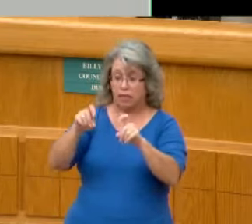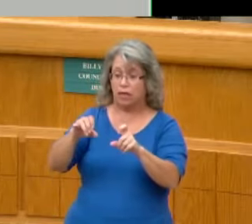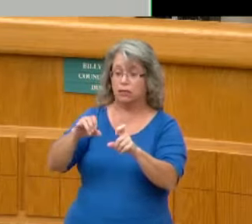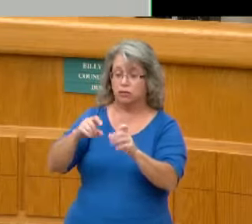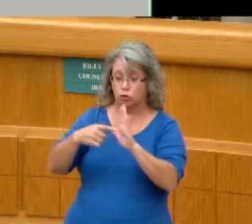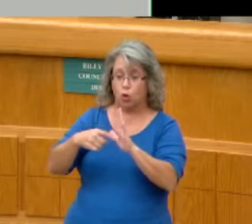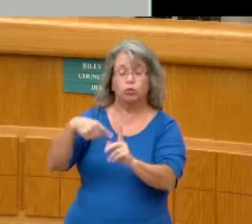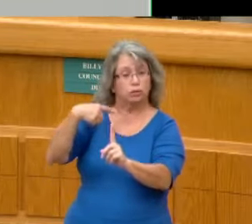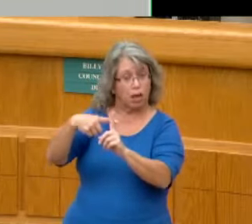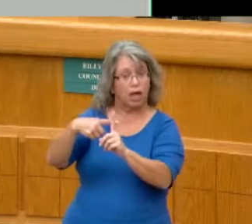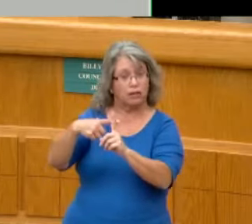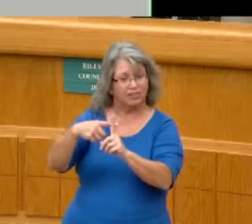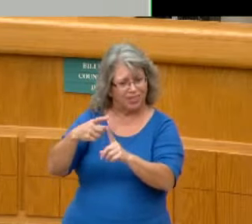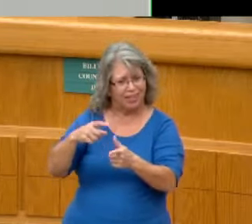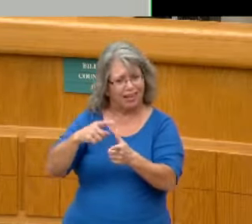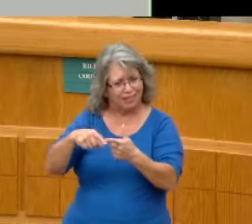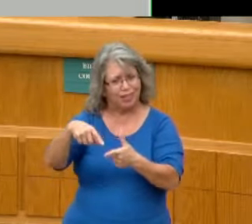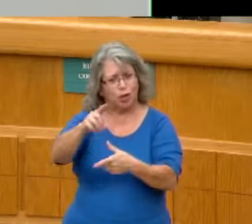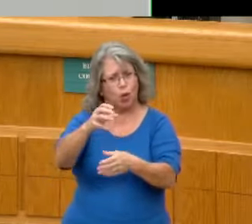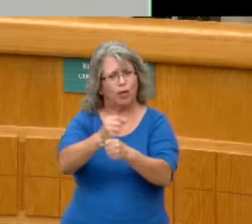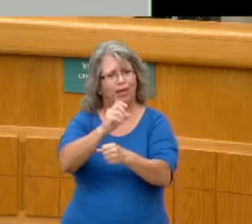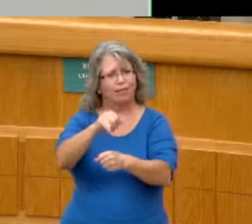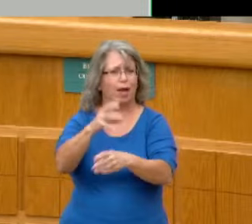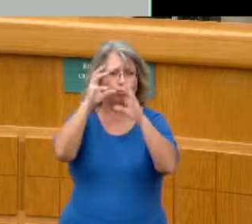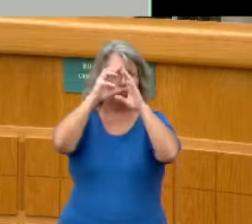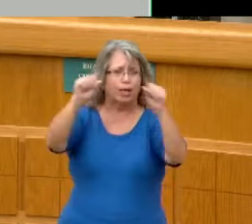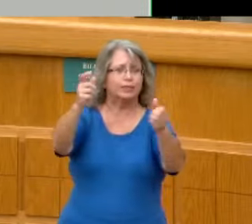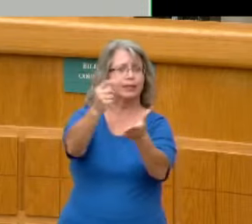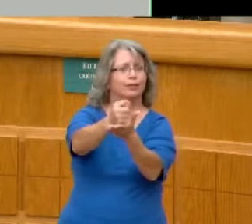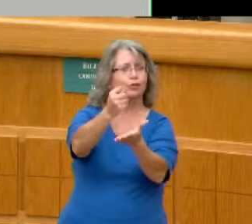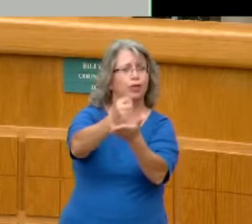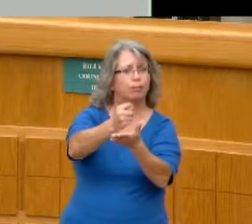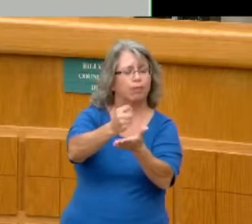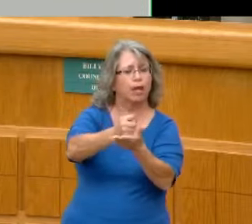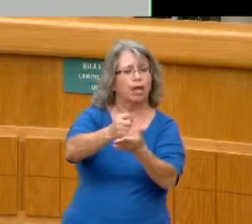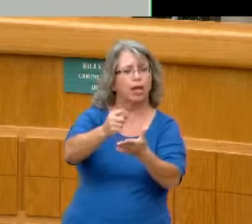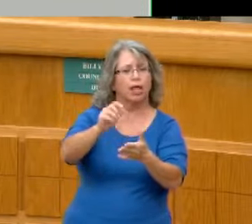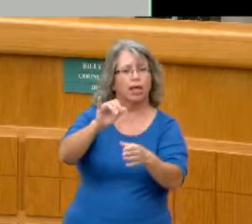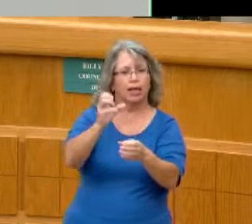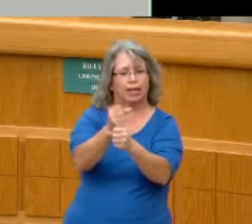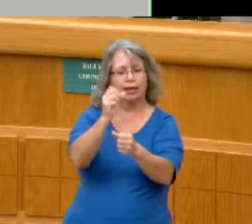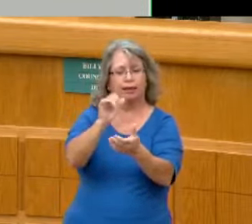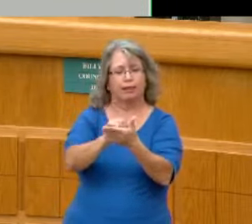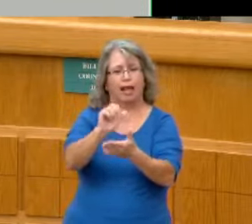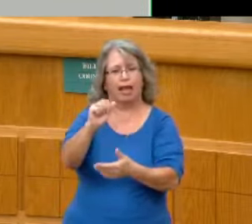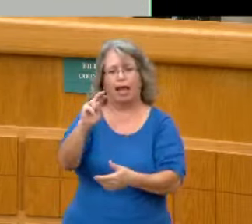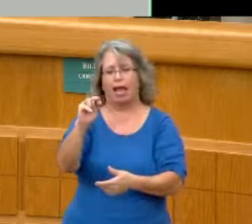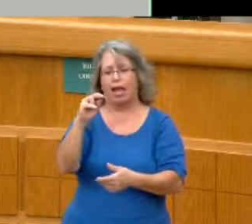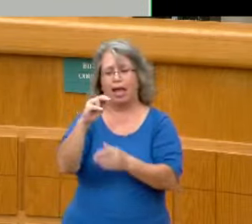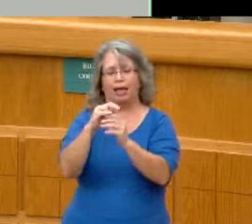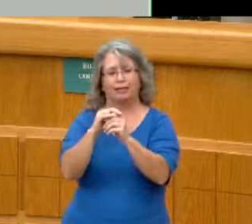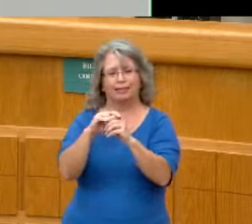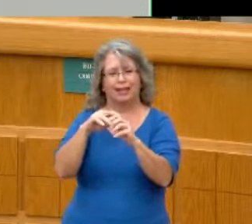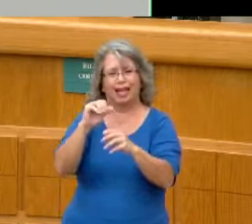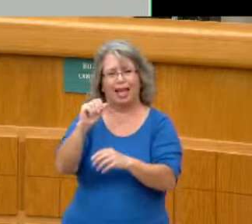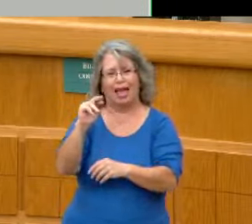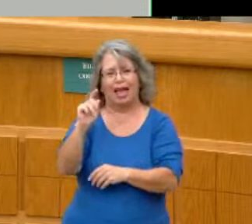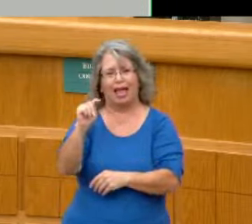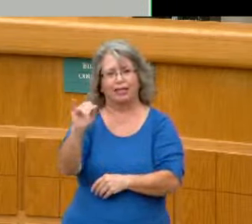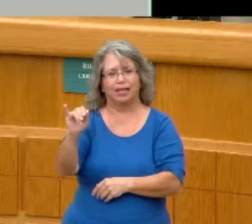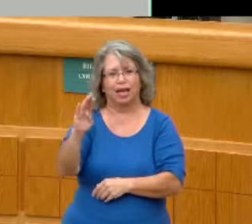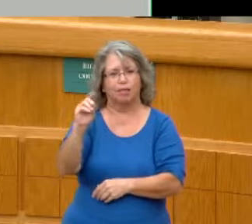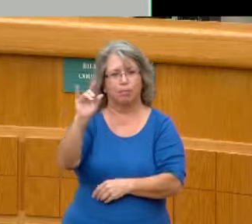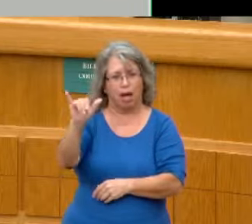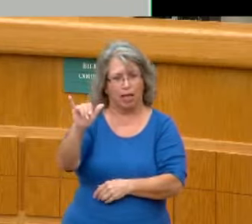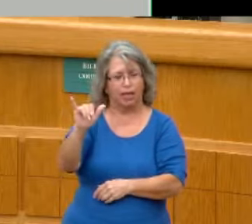free. In most of the country, you have to pay a lot of money to get this monoclonal antibody treatment. This is the same treatment that